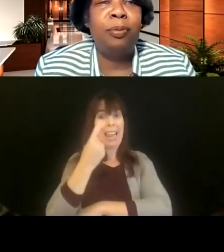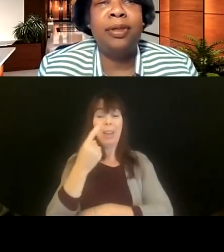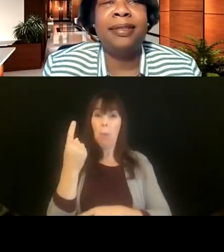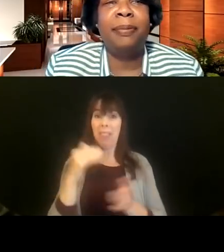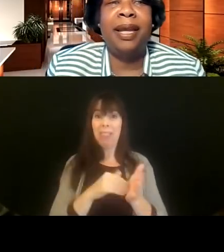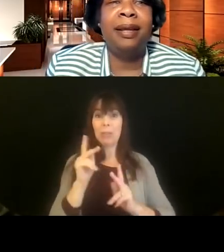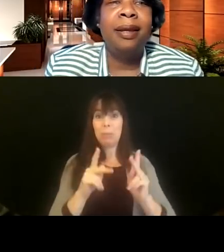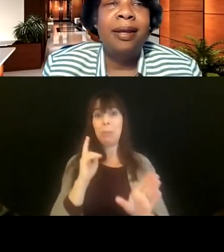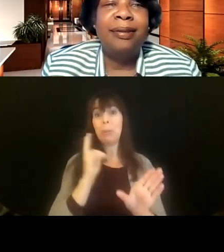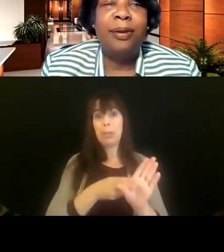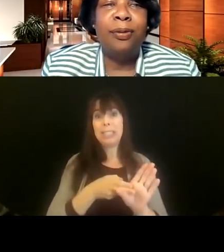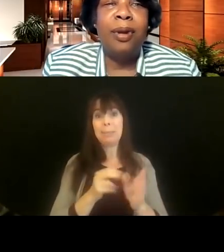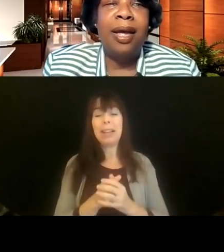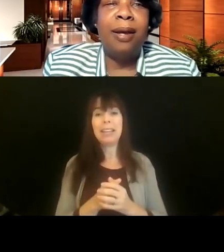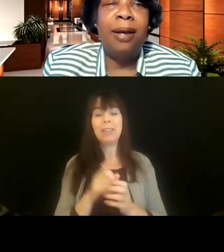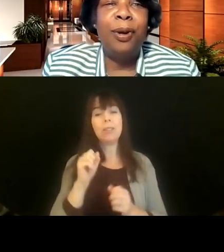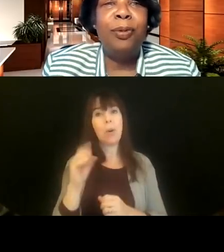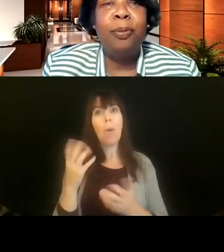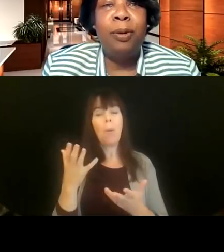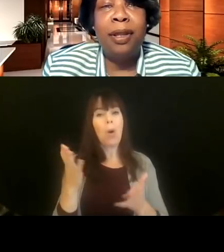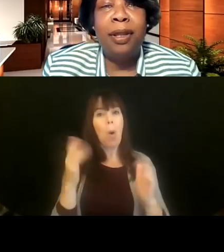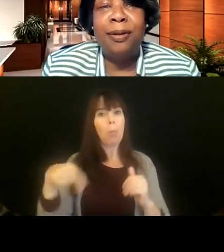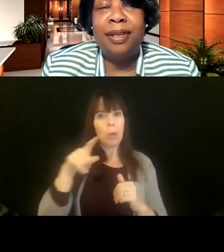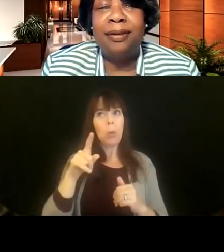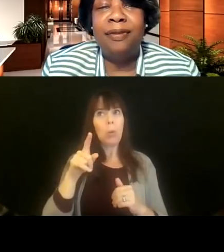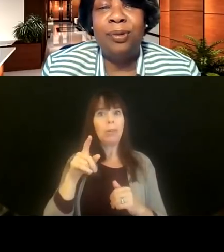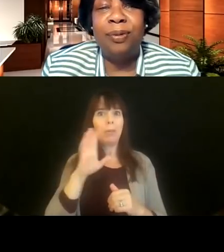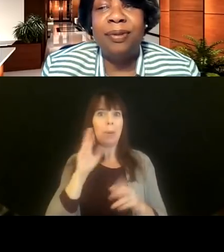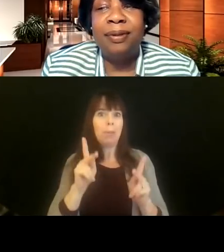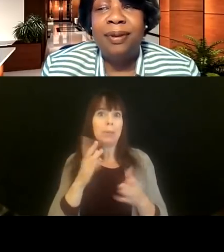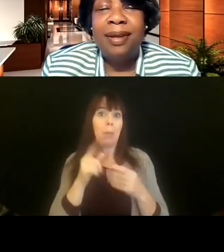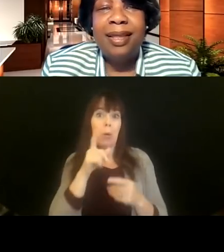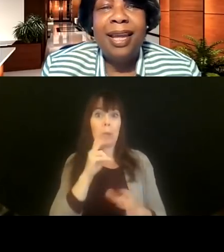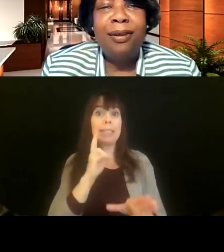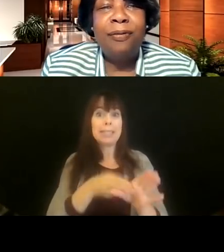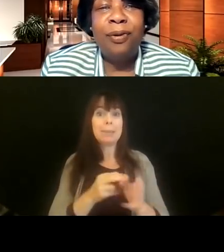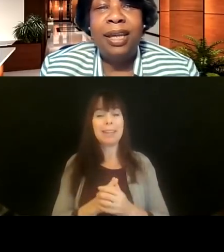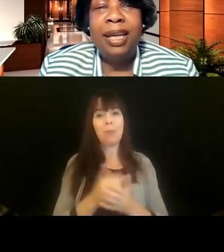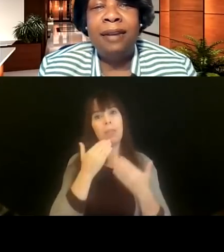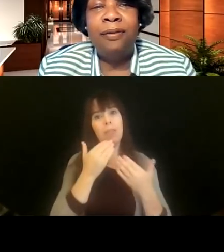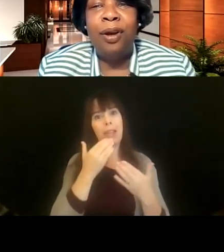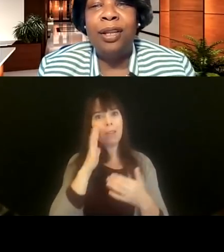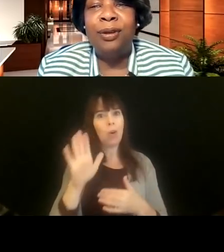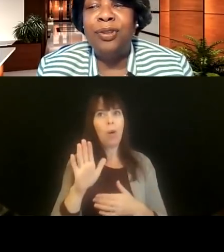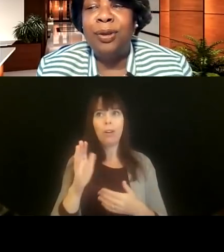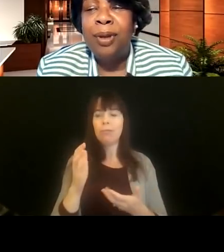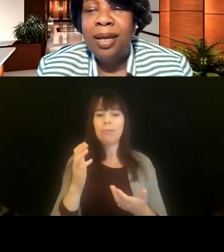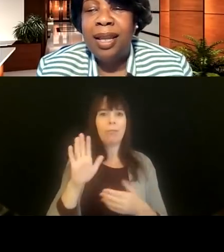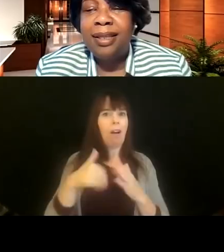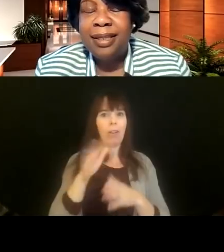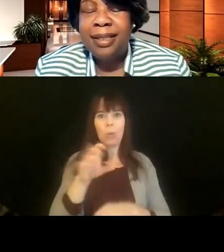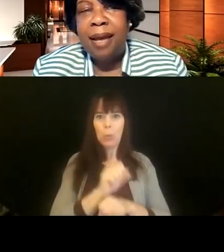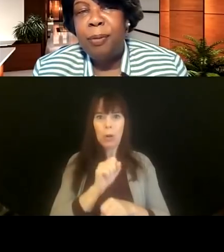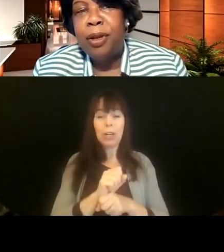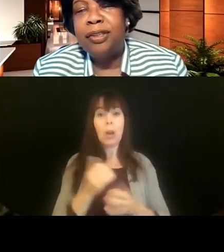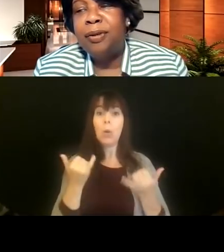people participating. So we hope you'll be one of those individuals. Thank you again for all that you do. And at